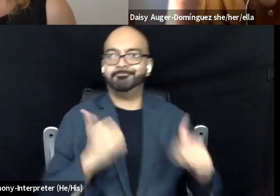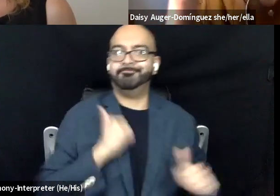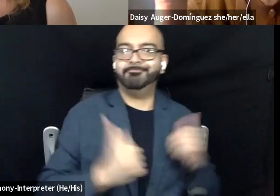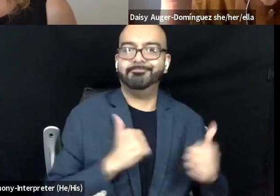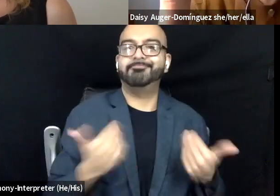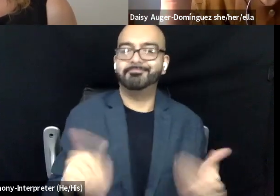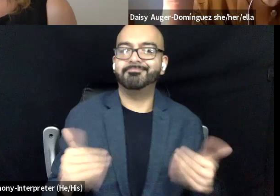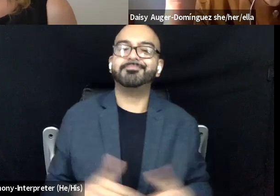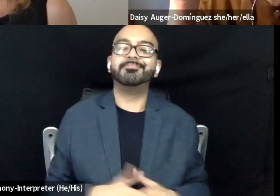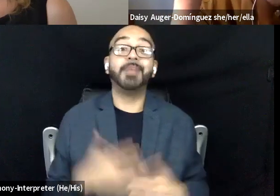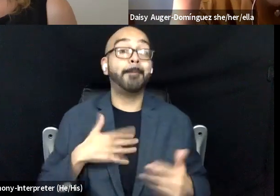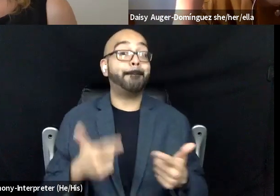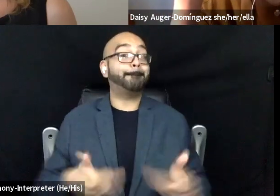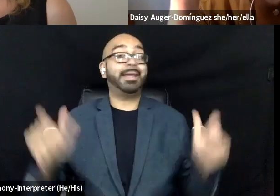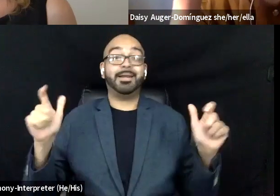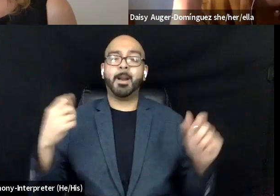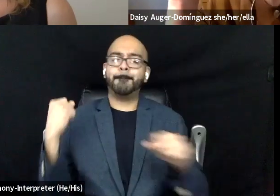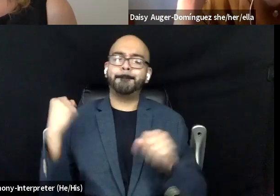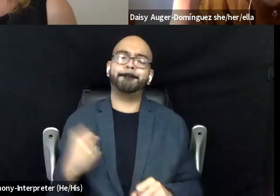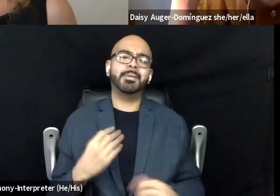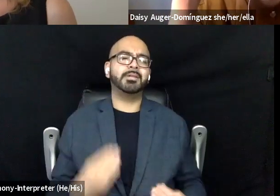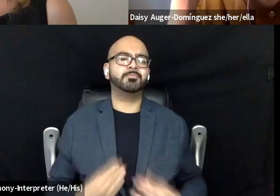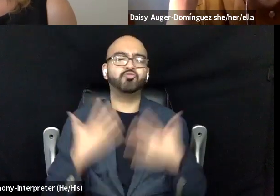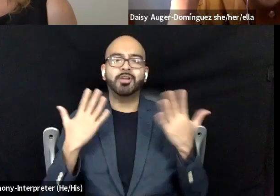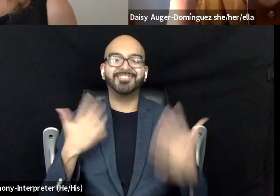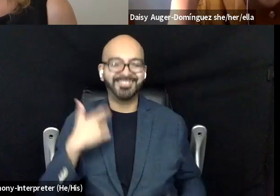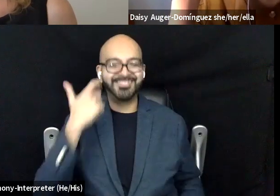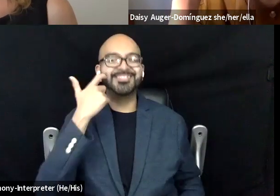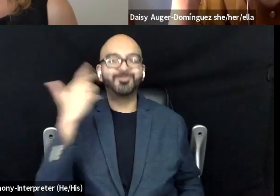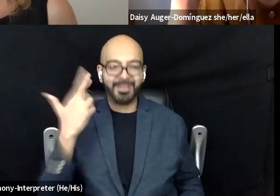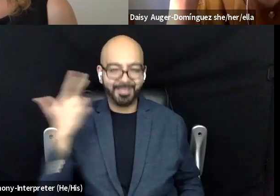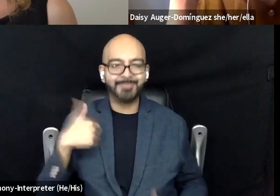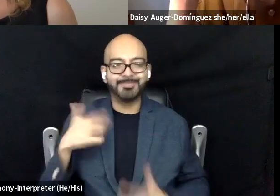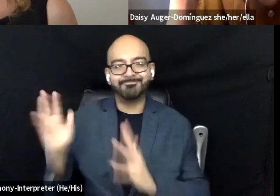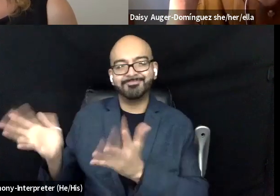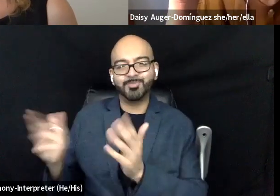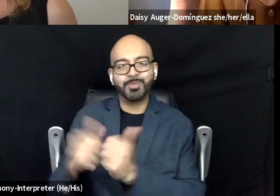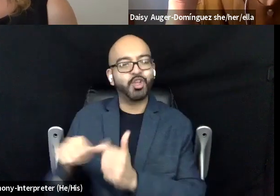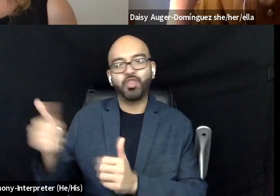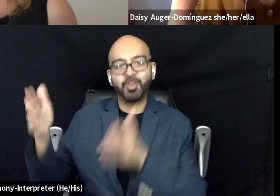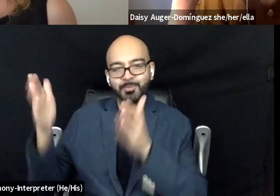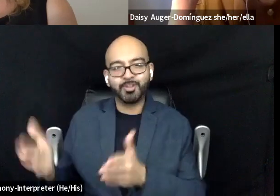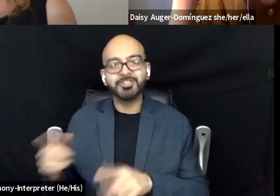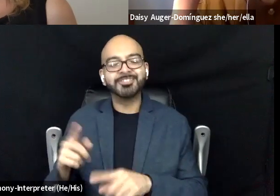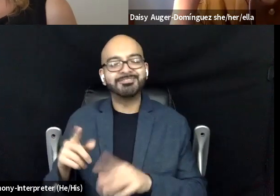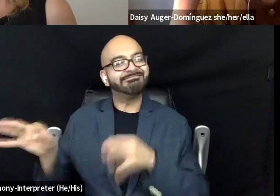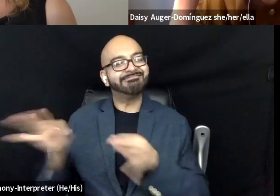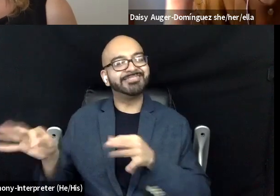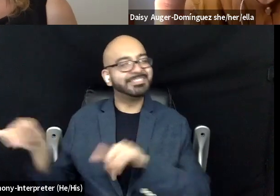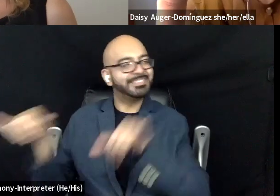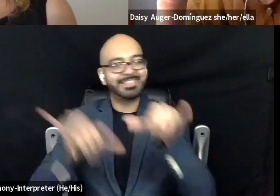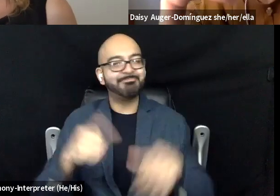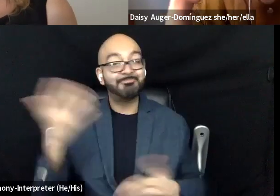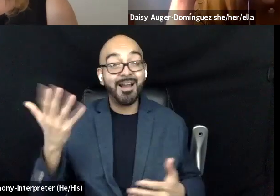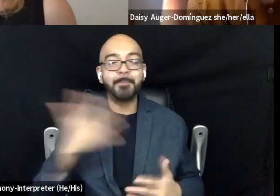My biggest inspiration, quite frankly, and I just realized that I was having a conversation with someone the other day, is my family, because I am